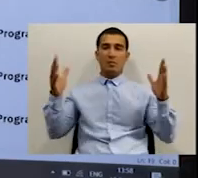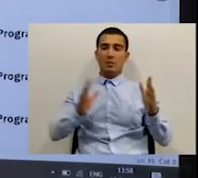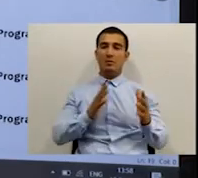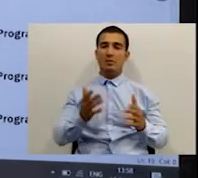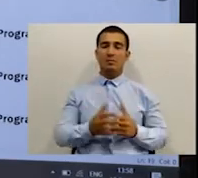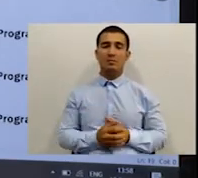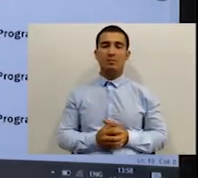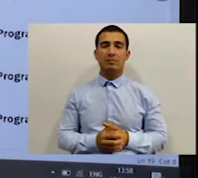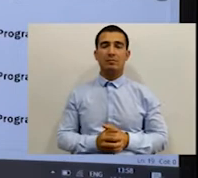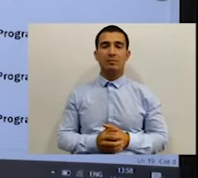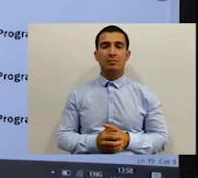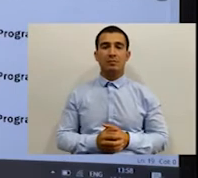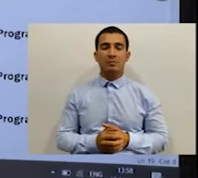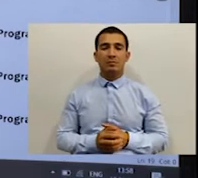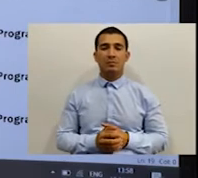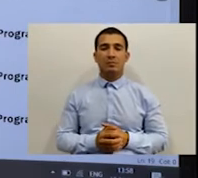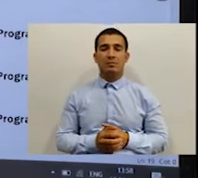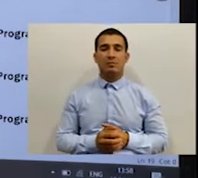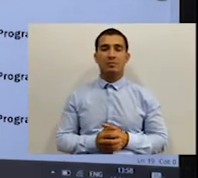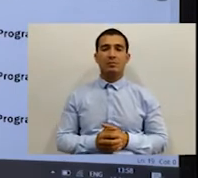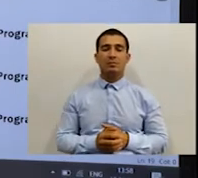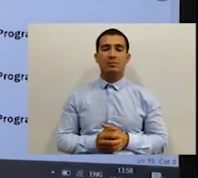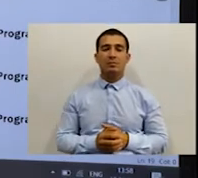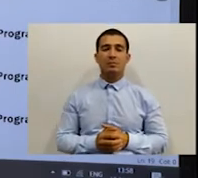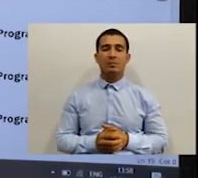katta kvadrat hosil bo'lyapti.